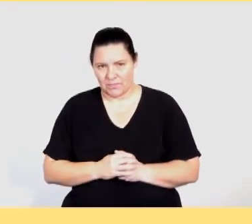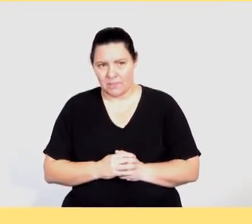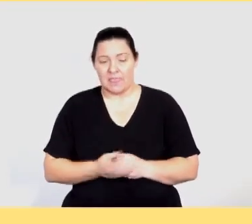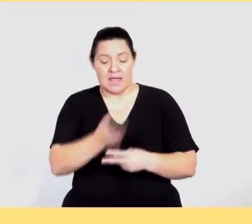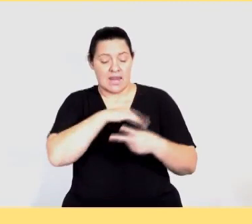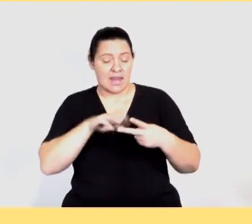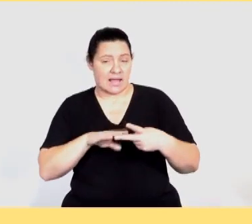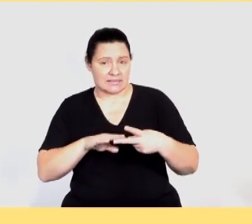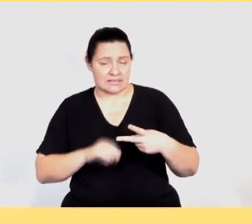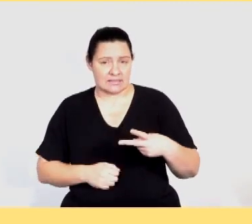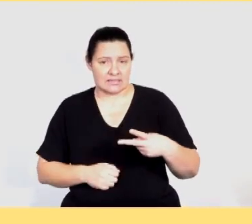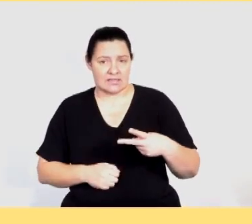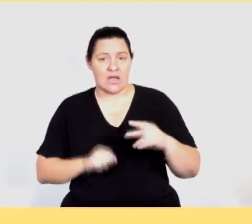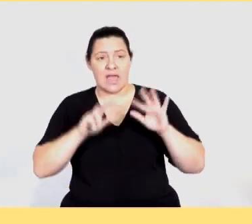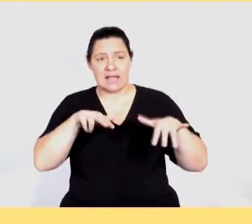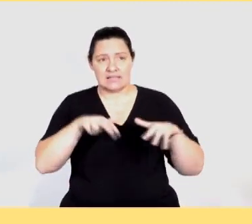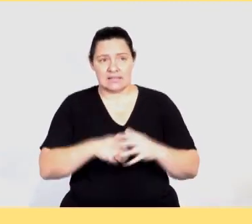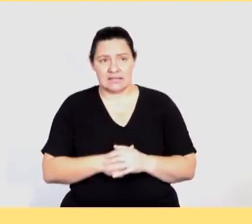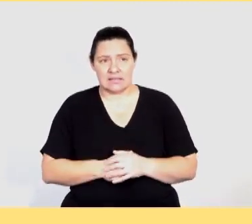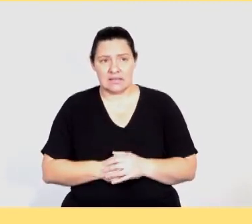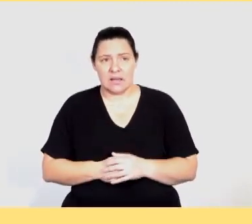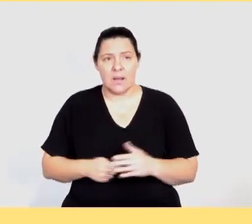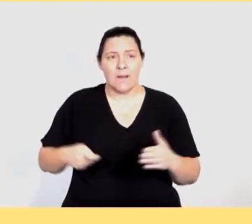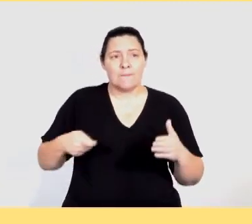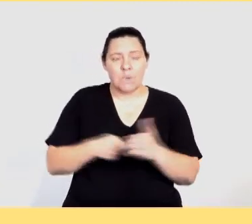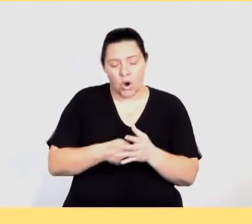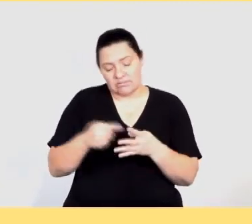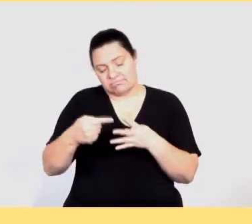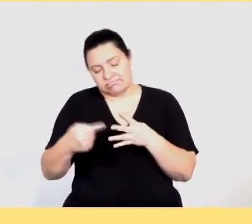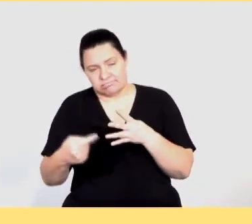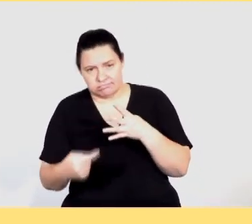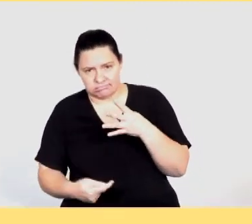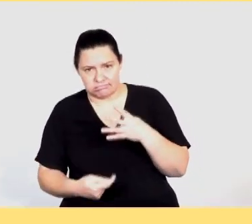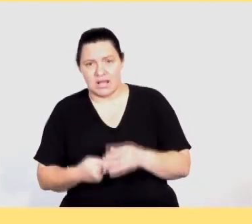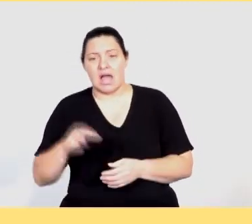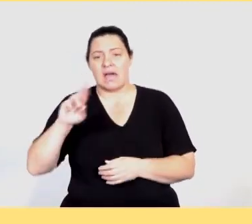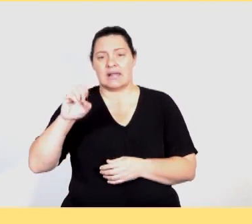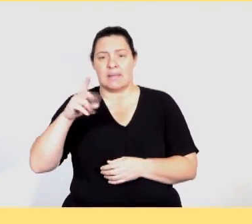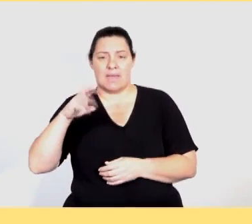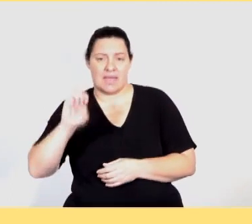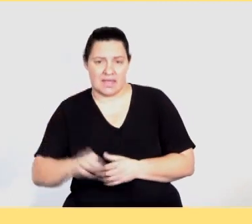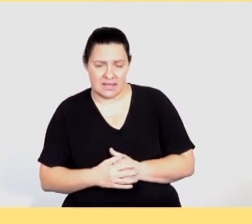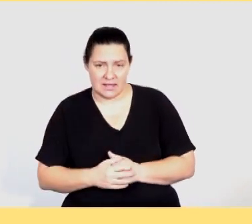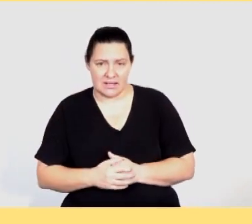0. The next one then reads on the 18th, bought the following from